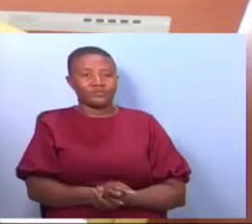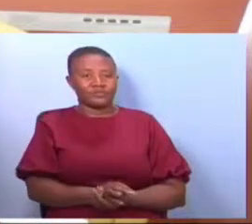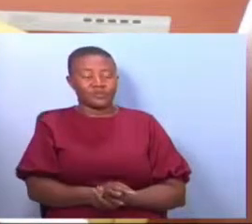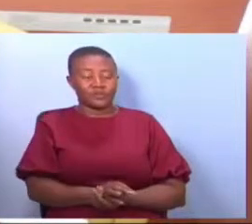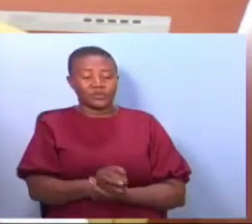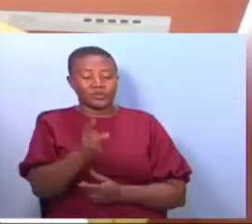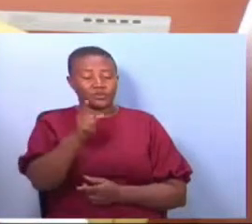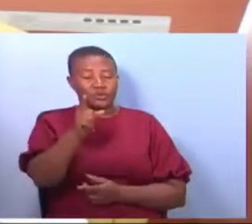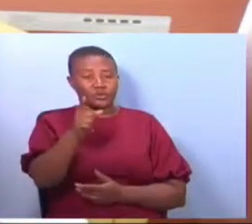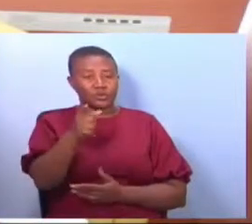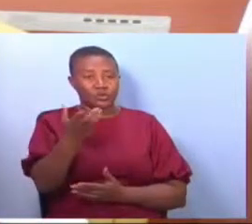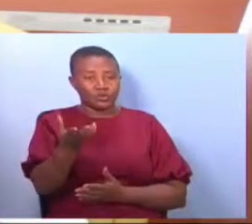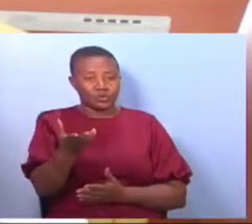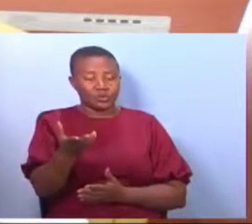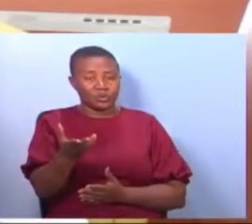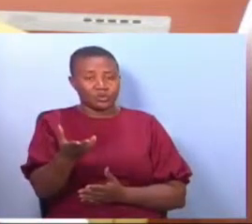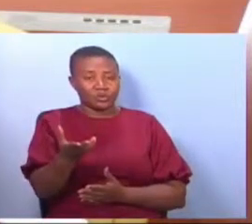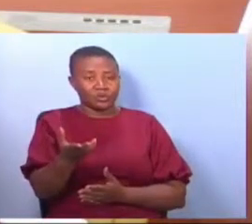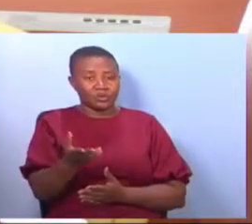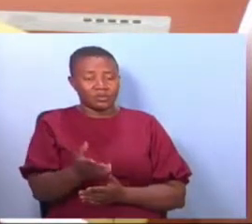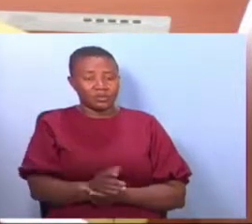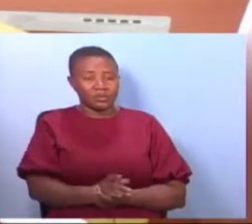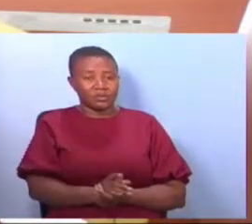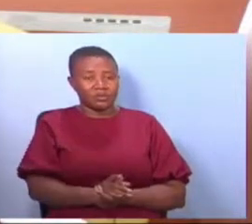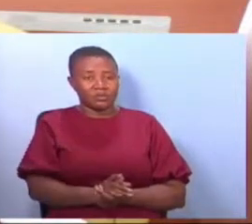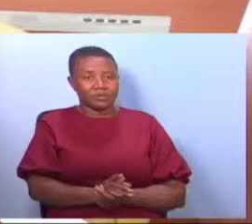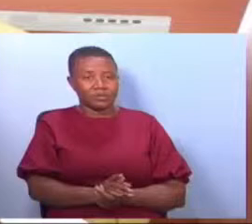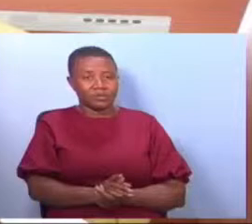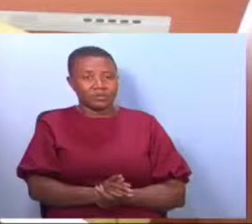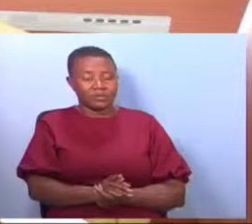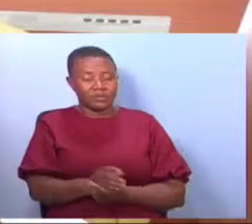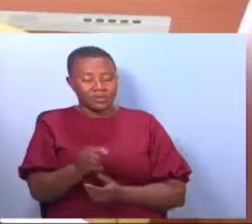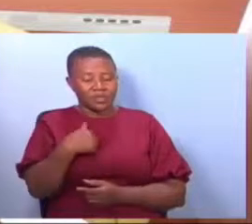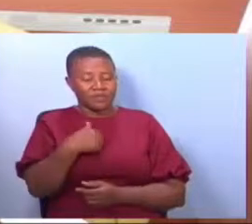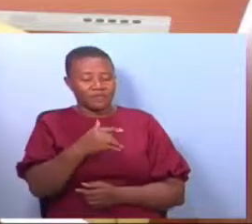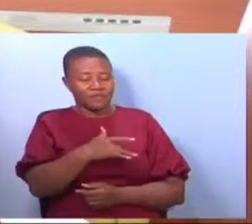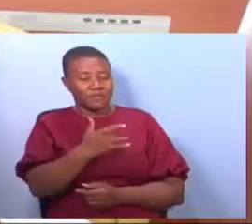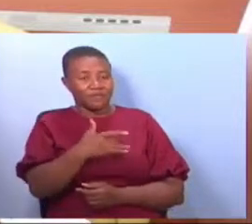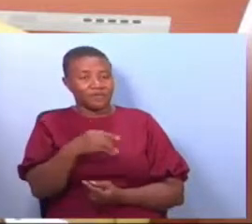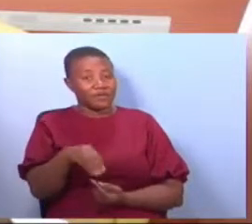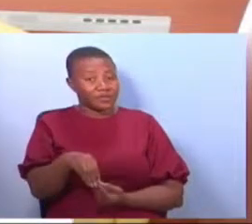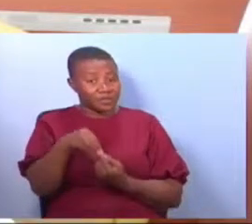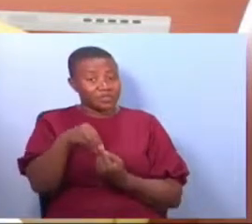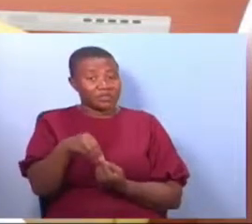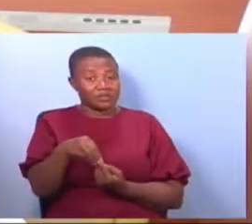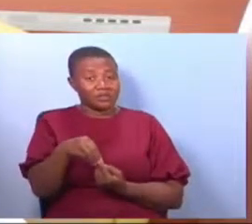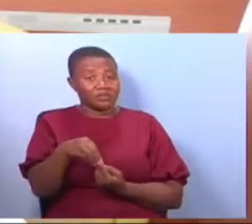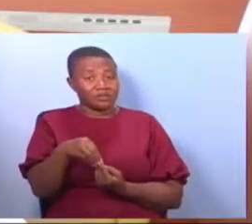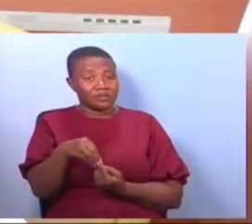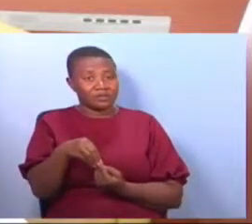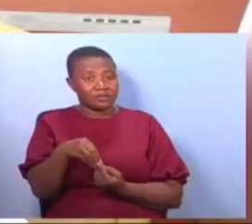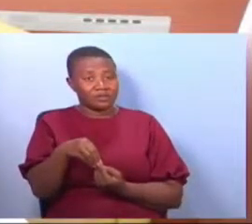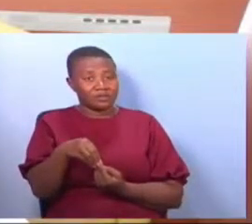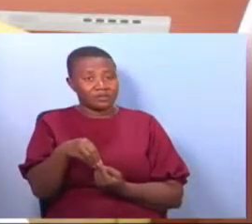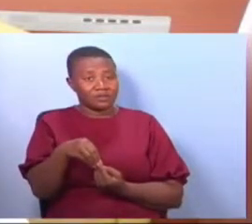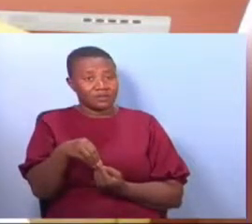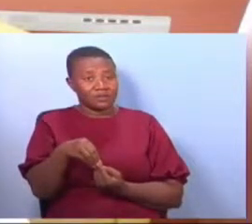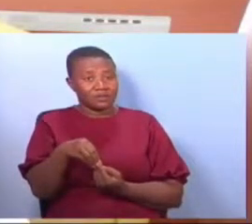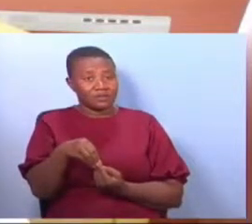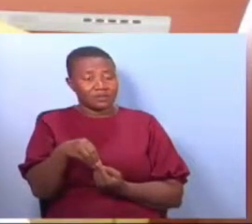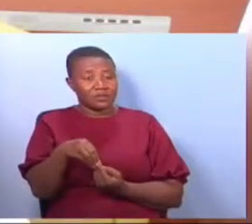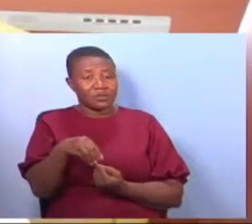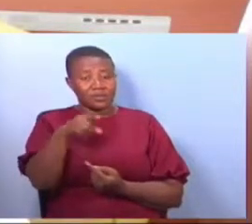fact that you are a Jolalian, and I feel special that you are a Jolalian and you were once